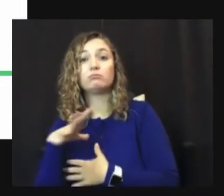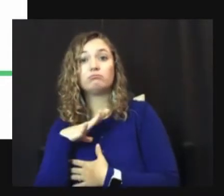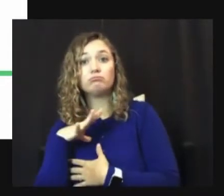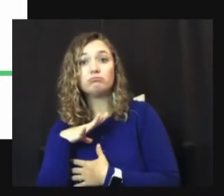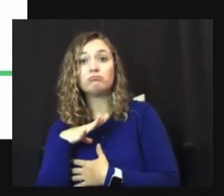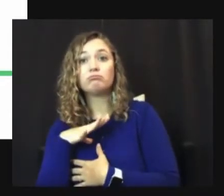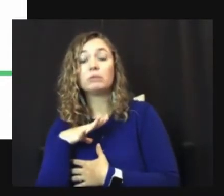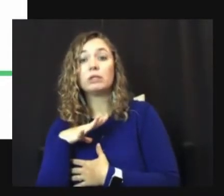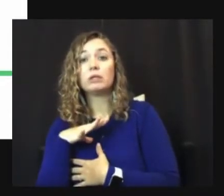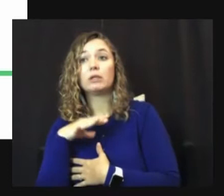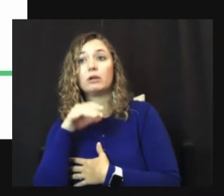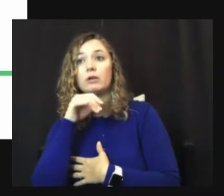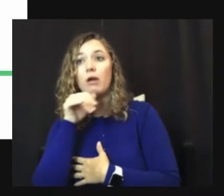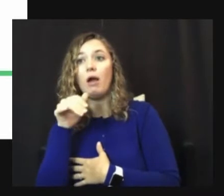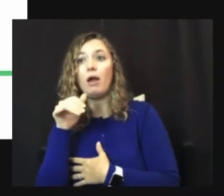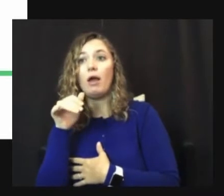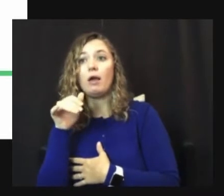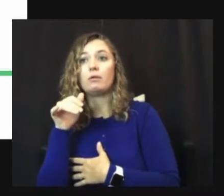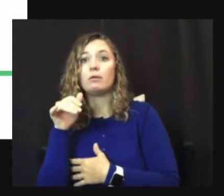face oppression, and then you